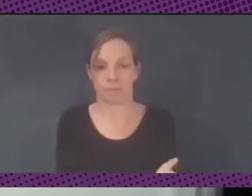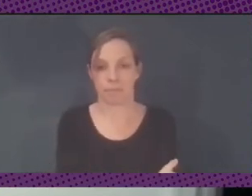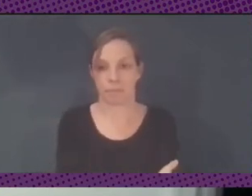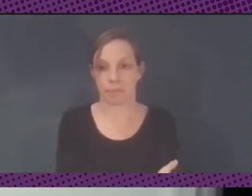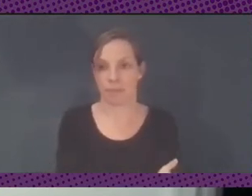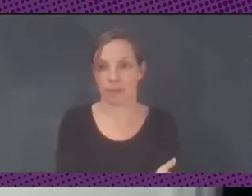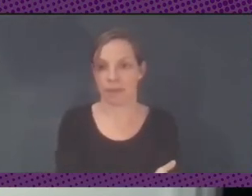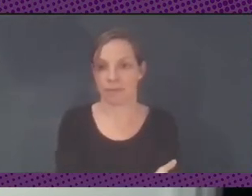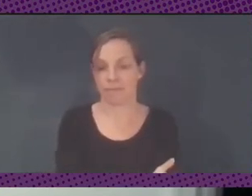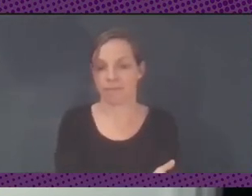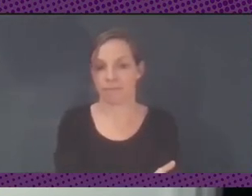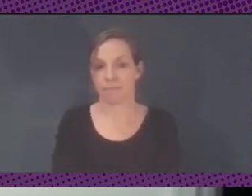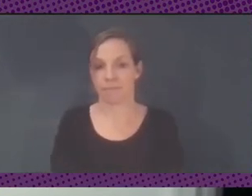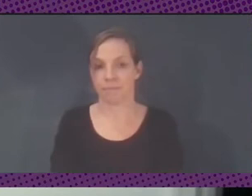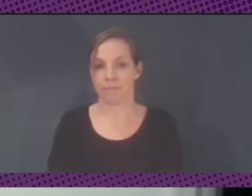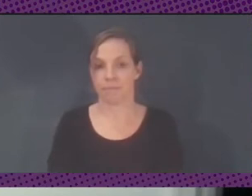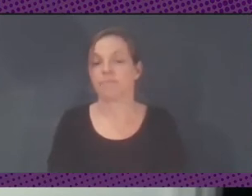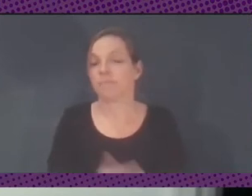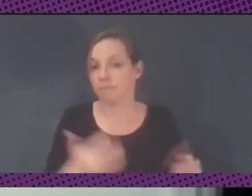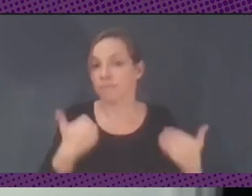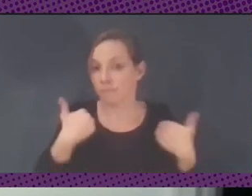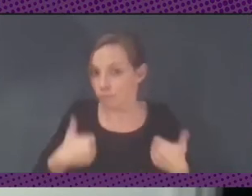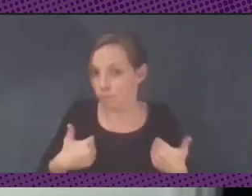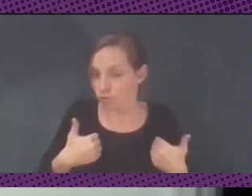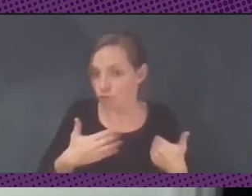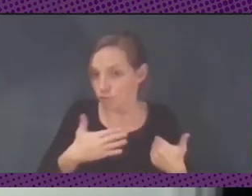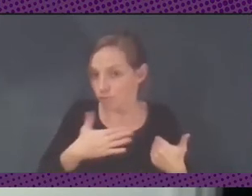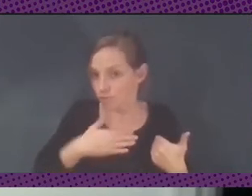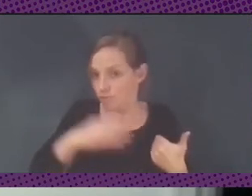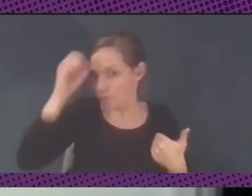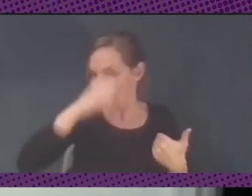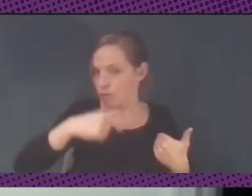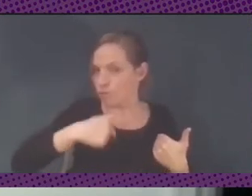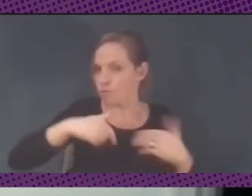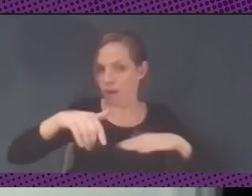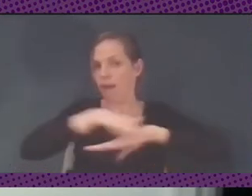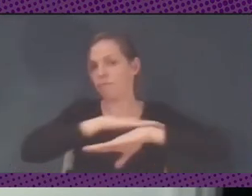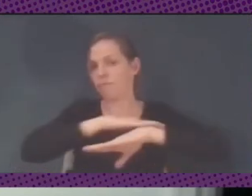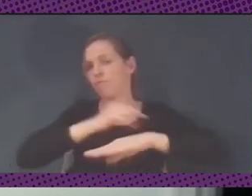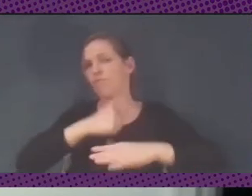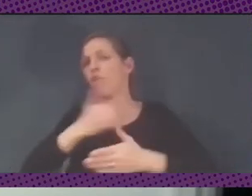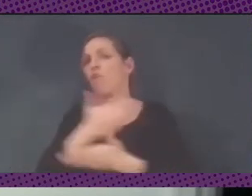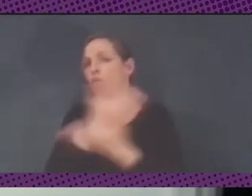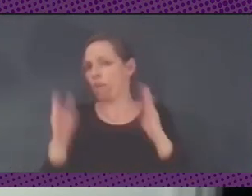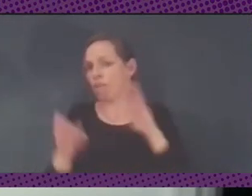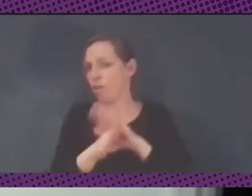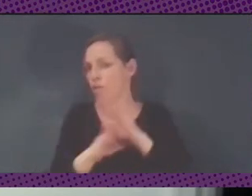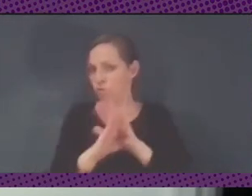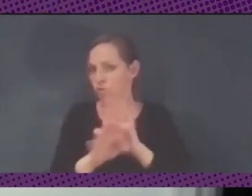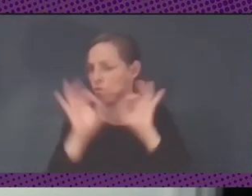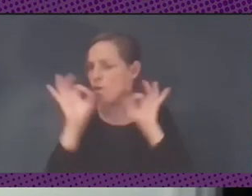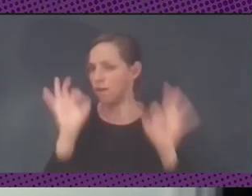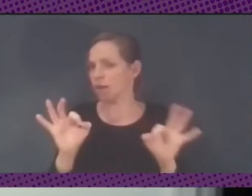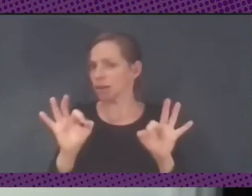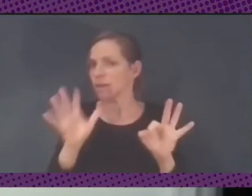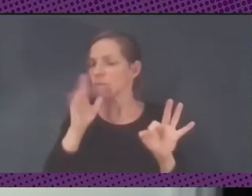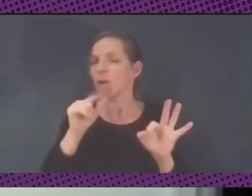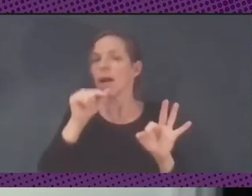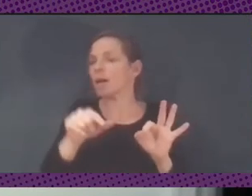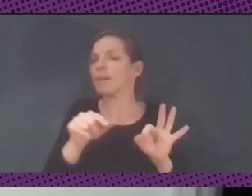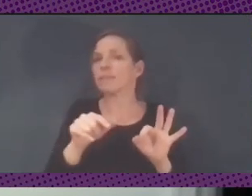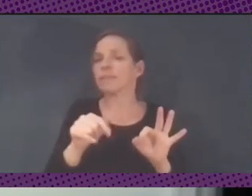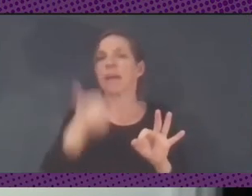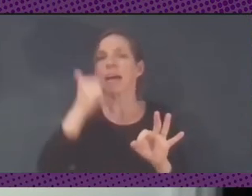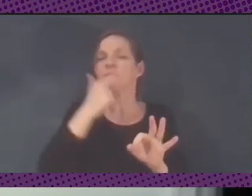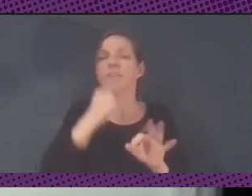as the most effective way of political organization. I know that my anarchist friends always smile when